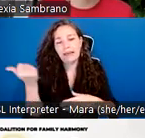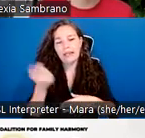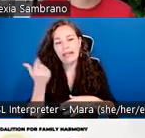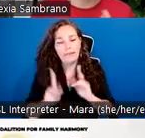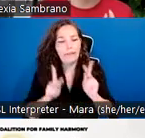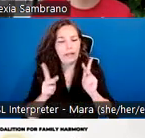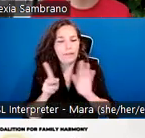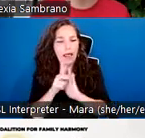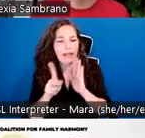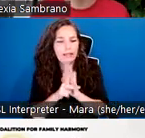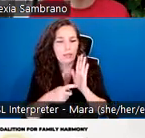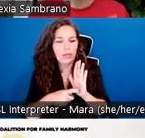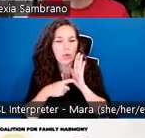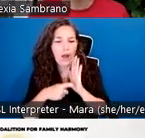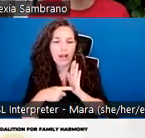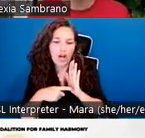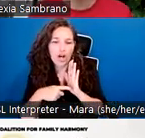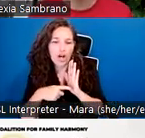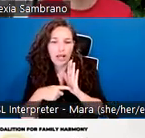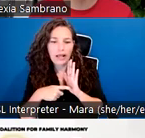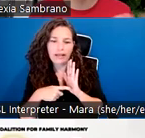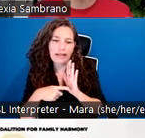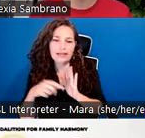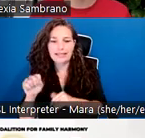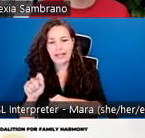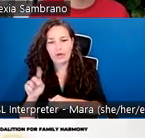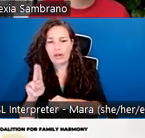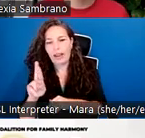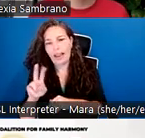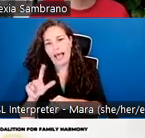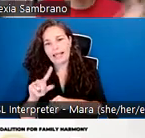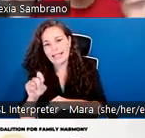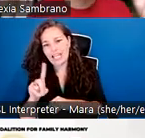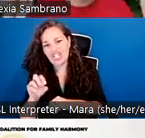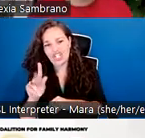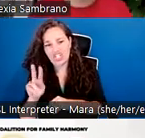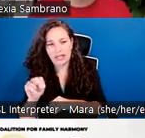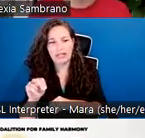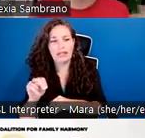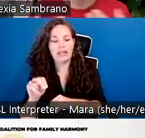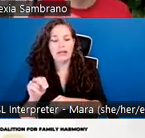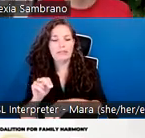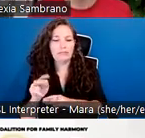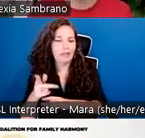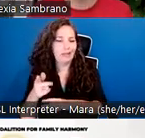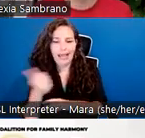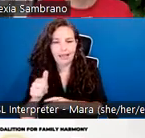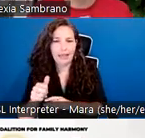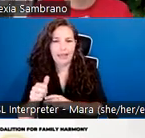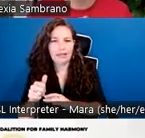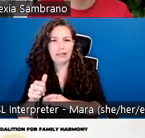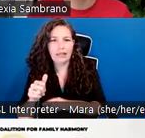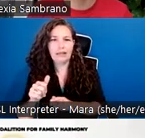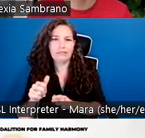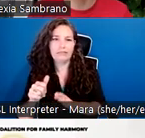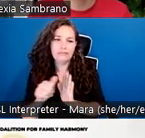sterilization procedures for trans folks. So policies requiring trans folks to undergo sex reassignment surgery or gender affirming surgery before changing